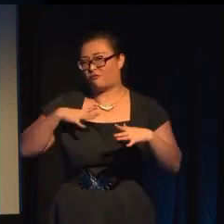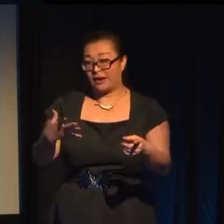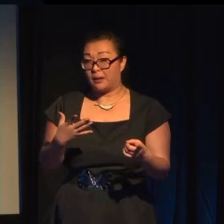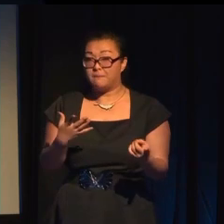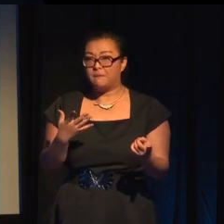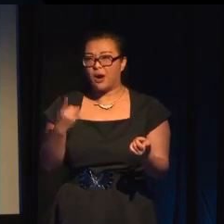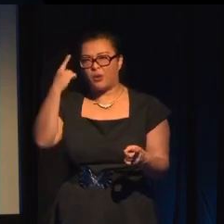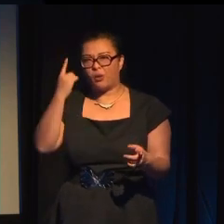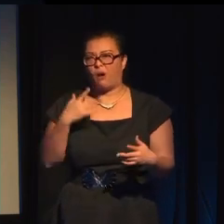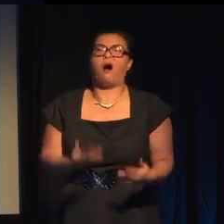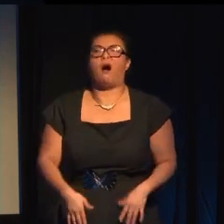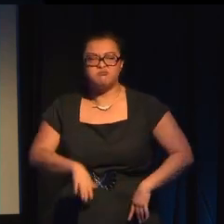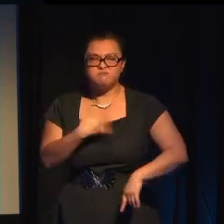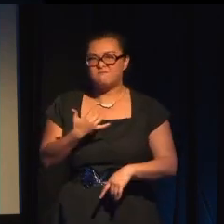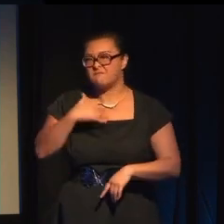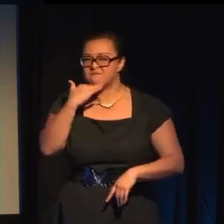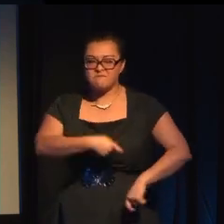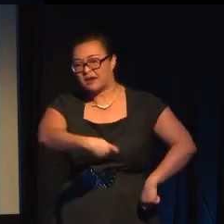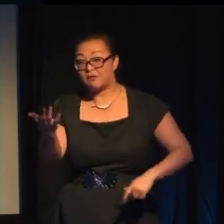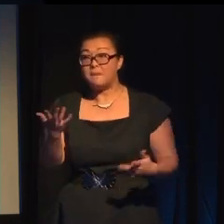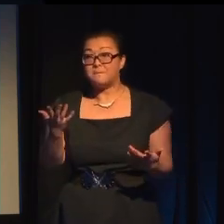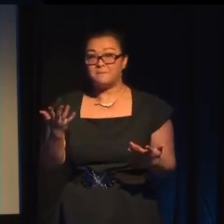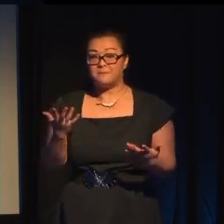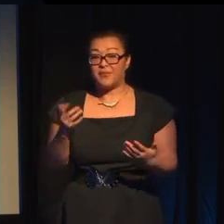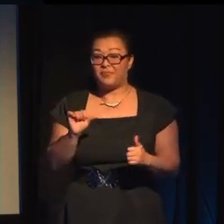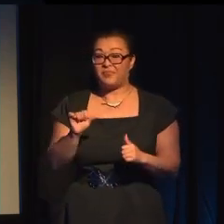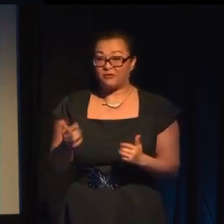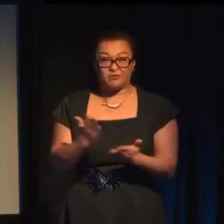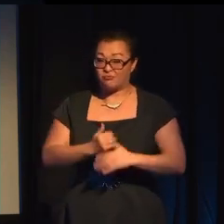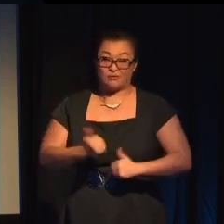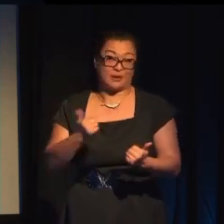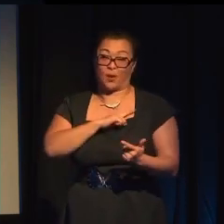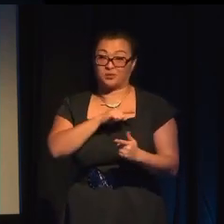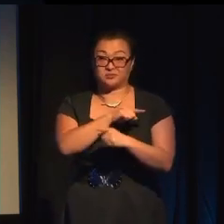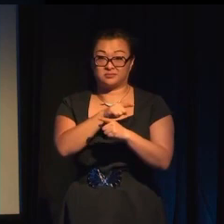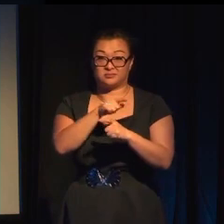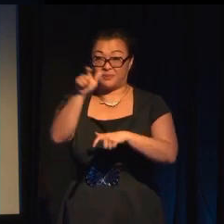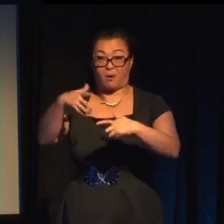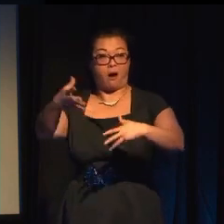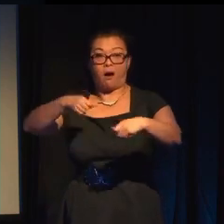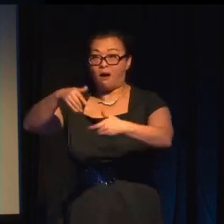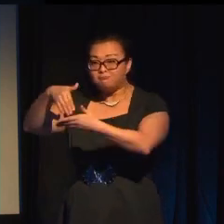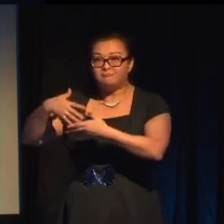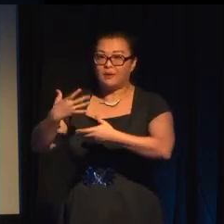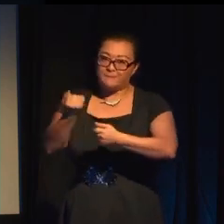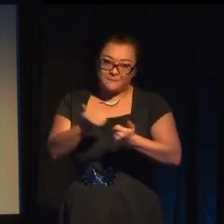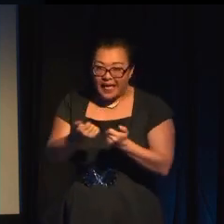in hindsight because millions of people played it, because freeware didn't exist as a concept back in those days. So from a marketing perspective, unbeknown, and I wish I